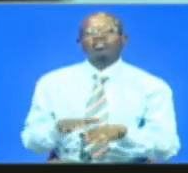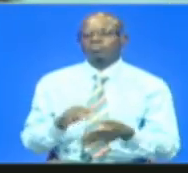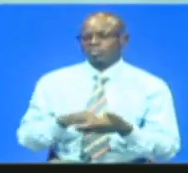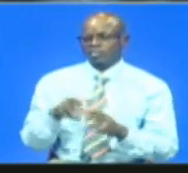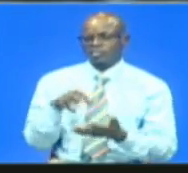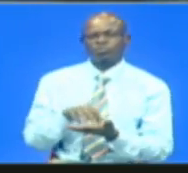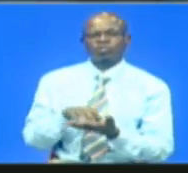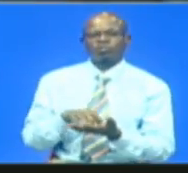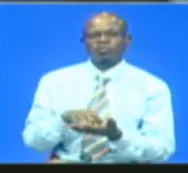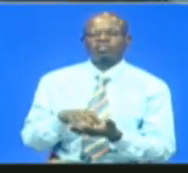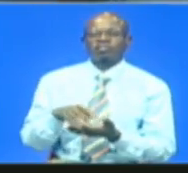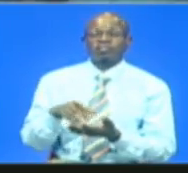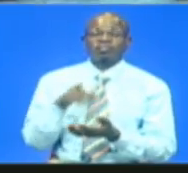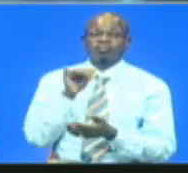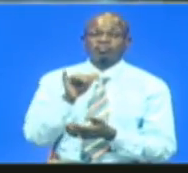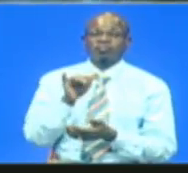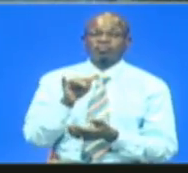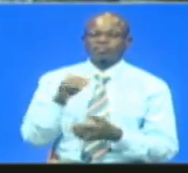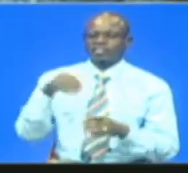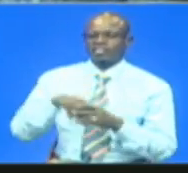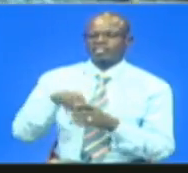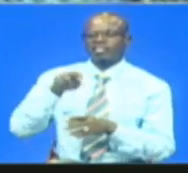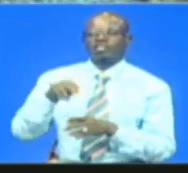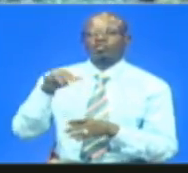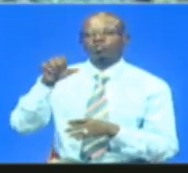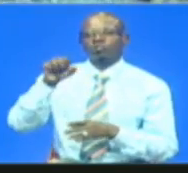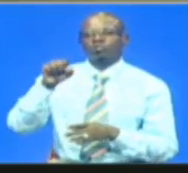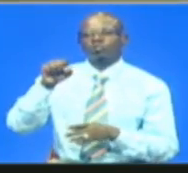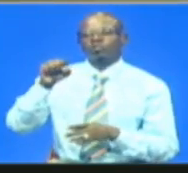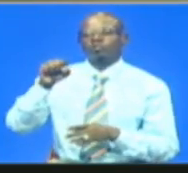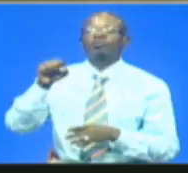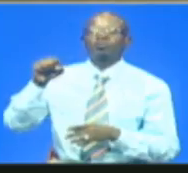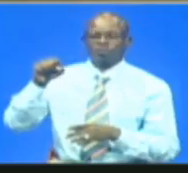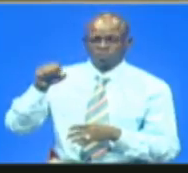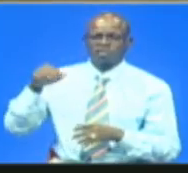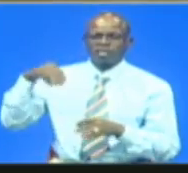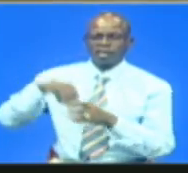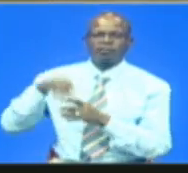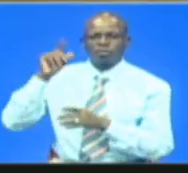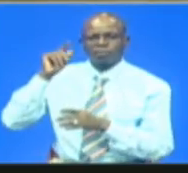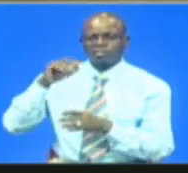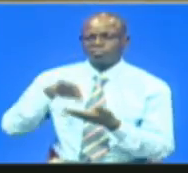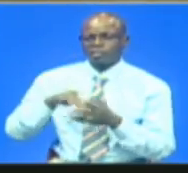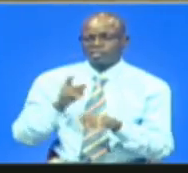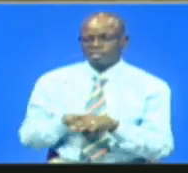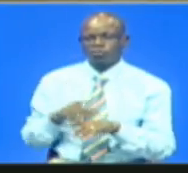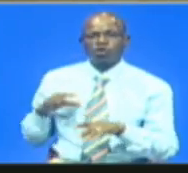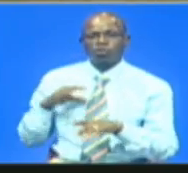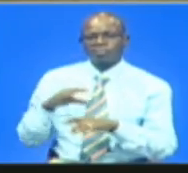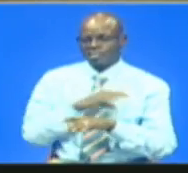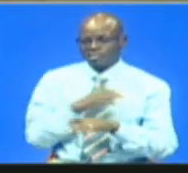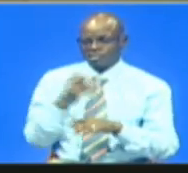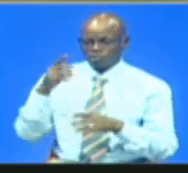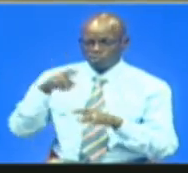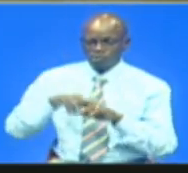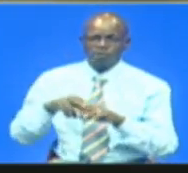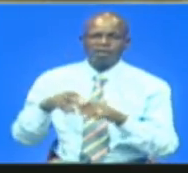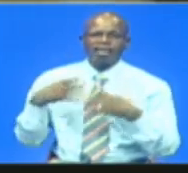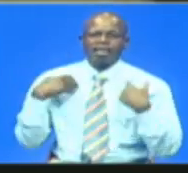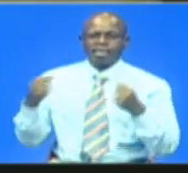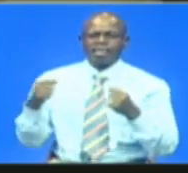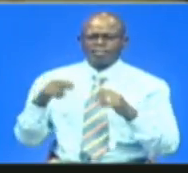Youth Service Camp in Miritini, Mombasa, Thursday noon, when the Committee on Health inspected the controversial 1 billion